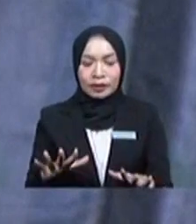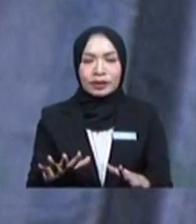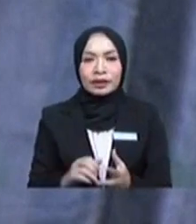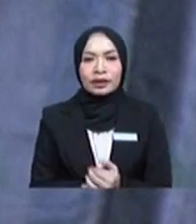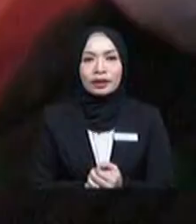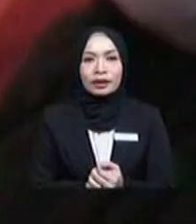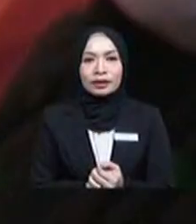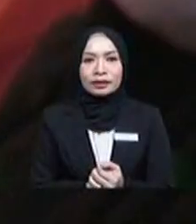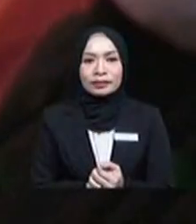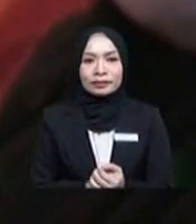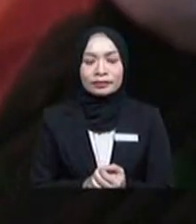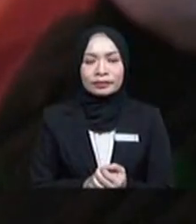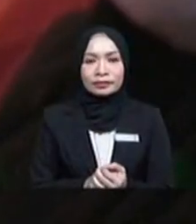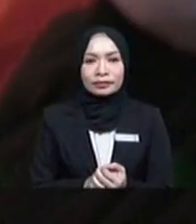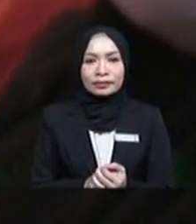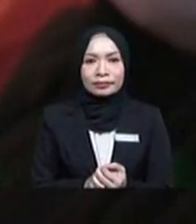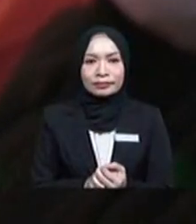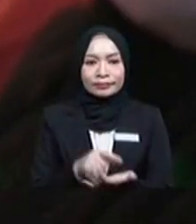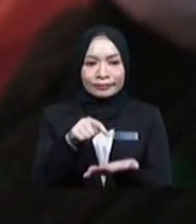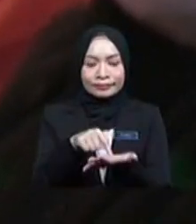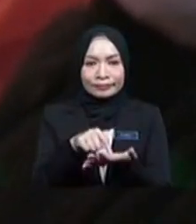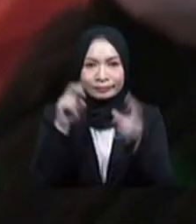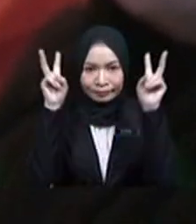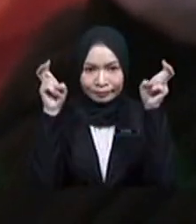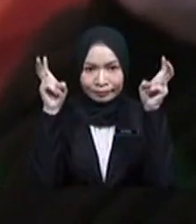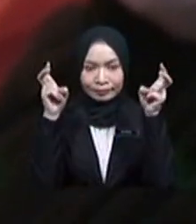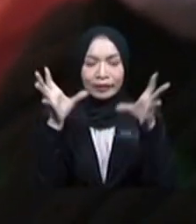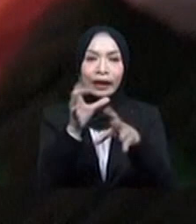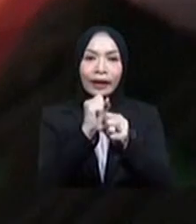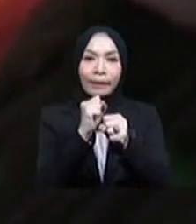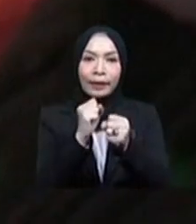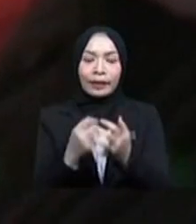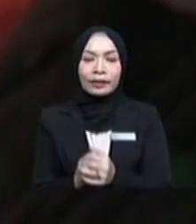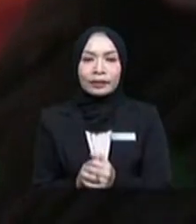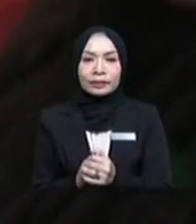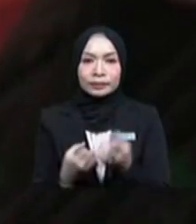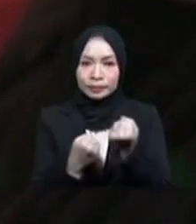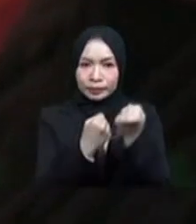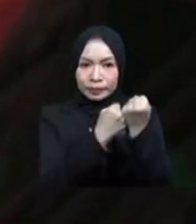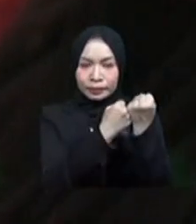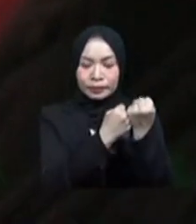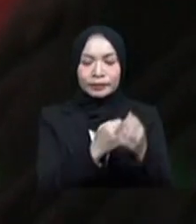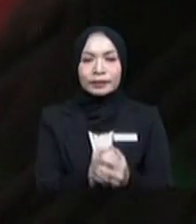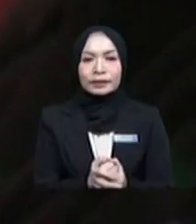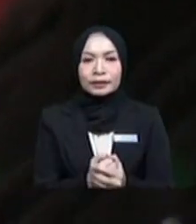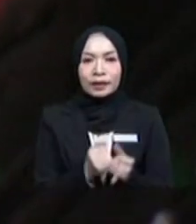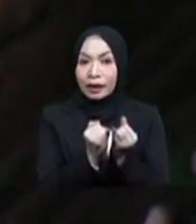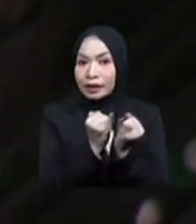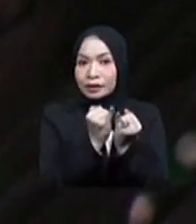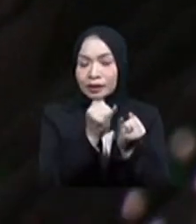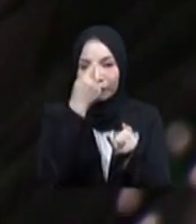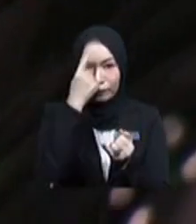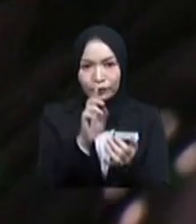2022. This concept encapsulates all the programs and initiatives to cultivate good values,